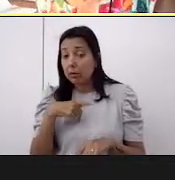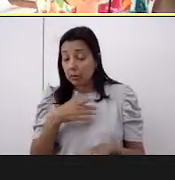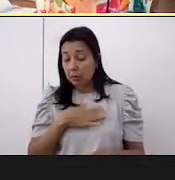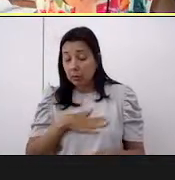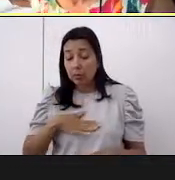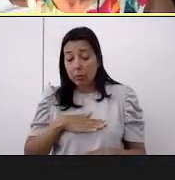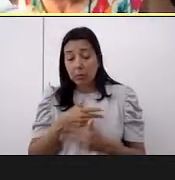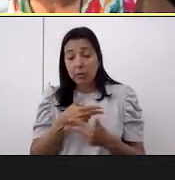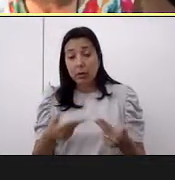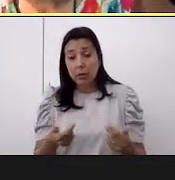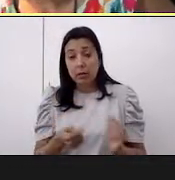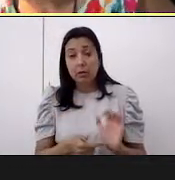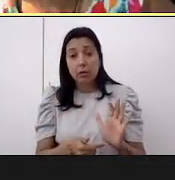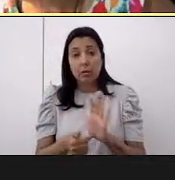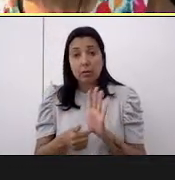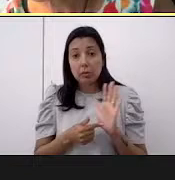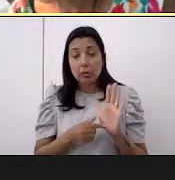chapter,